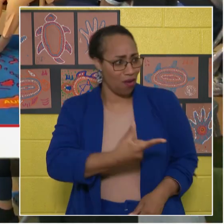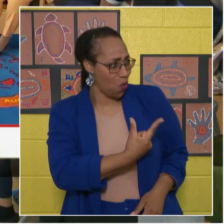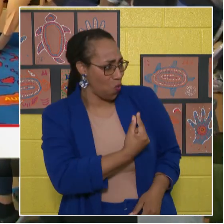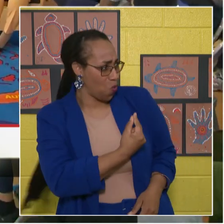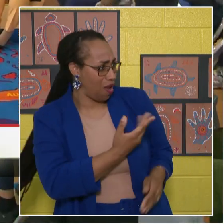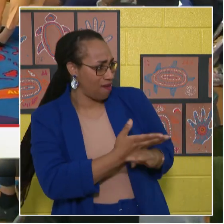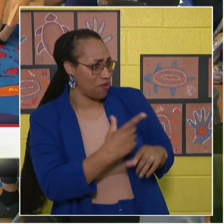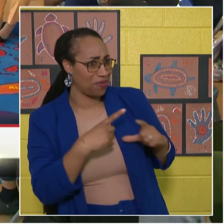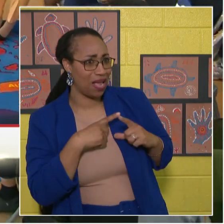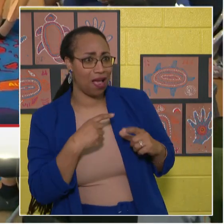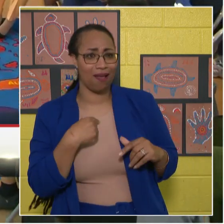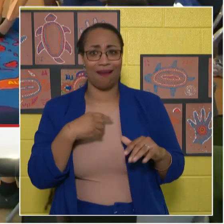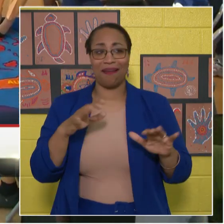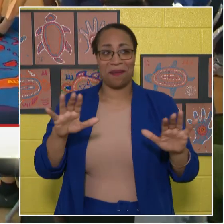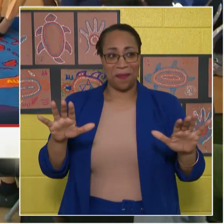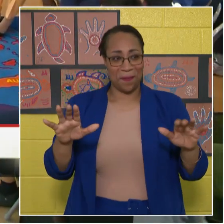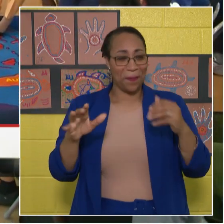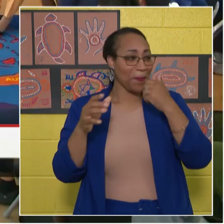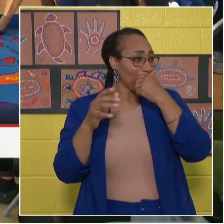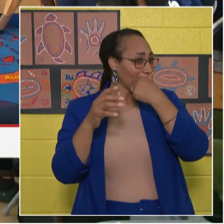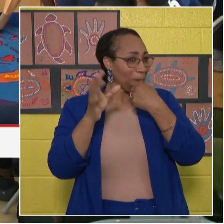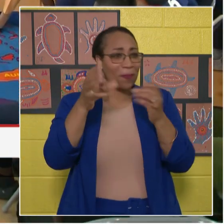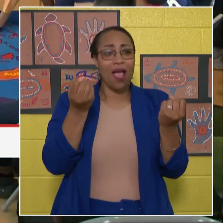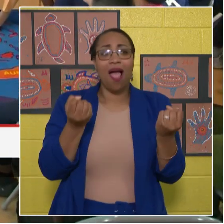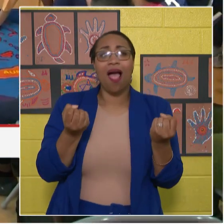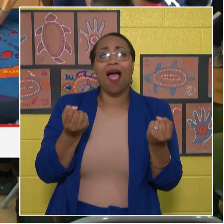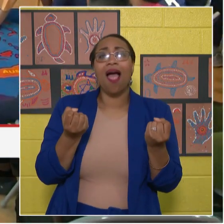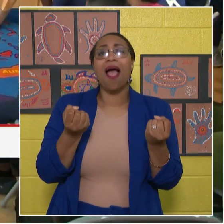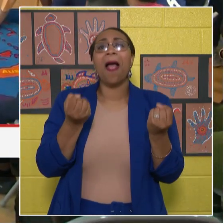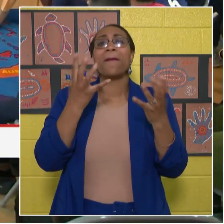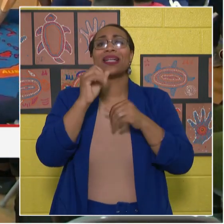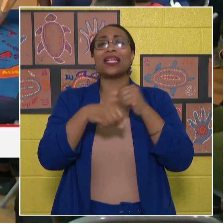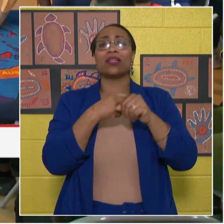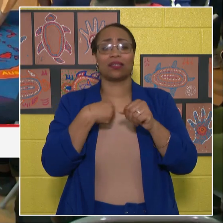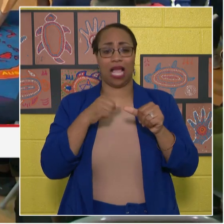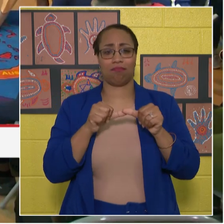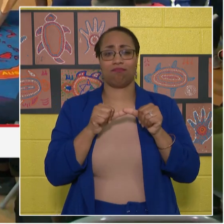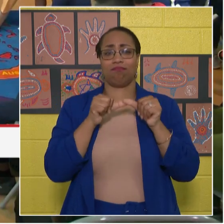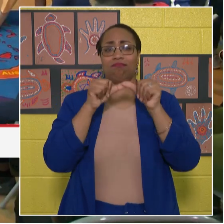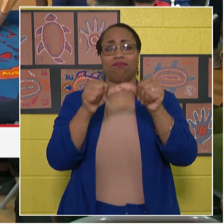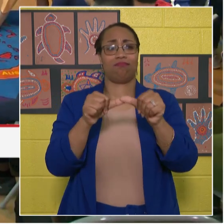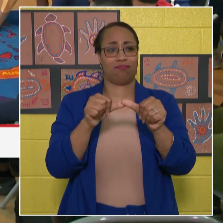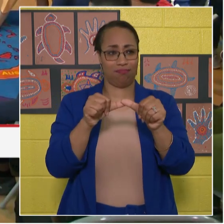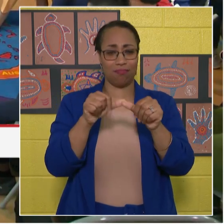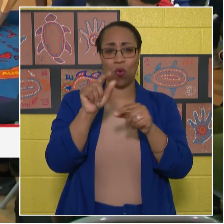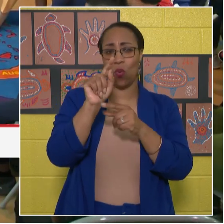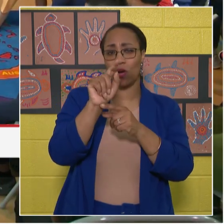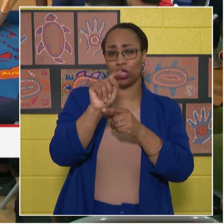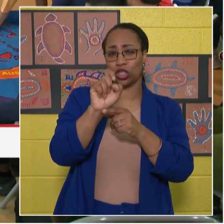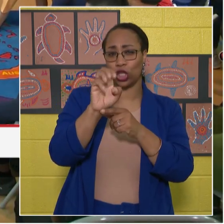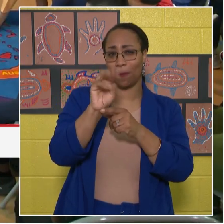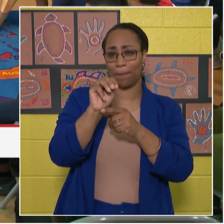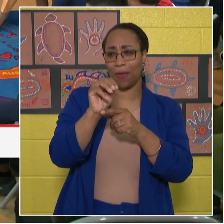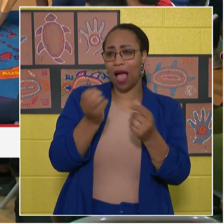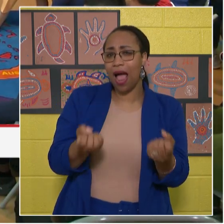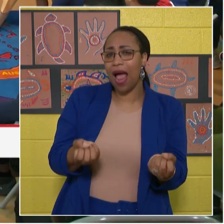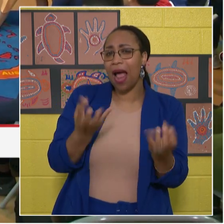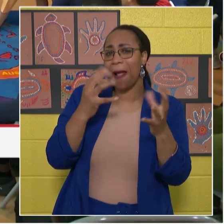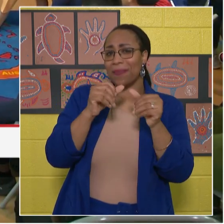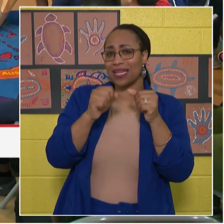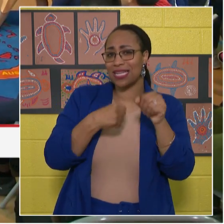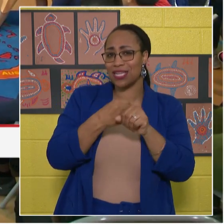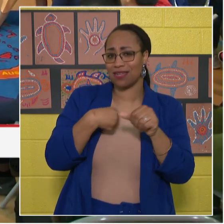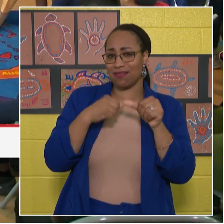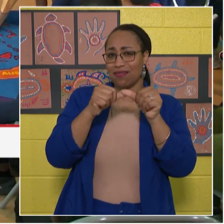years you get to be mayor in one term? What is the term of a mayor?